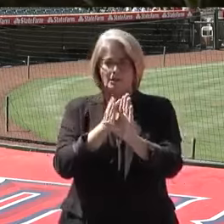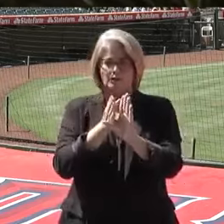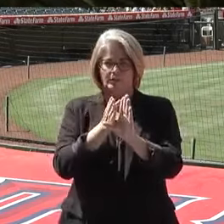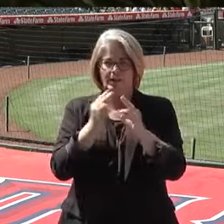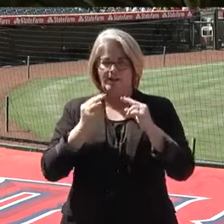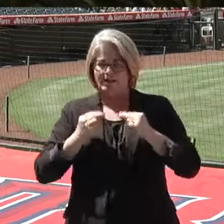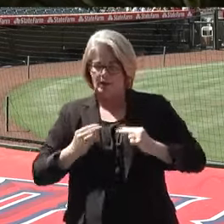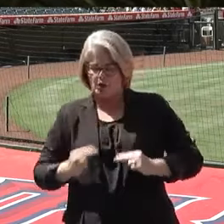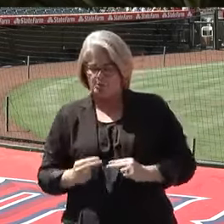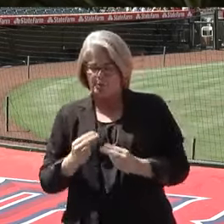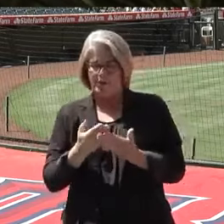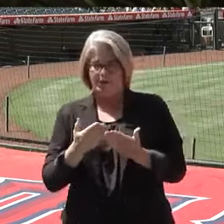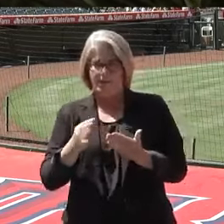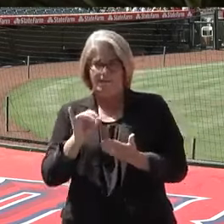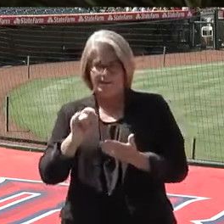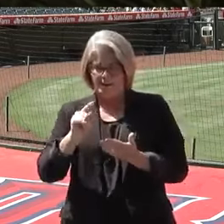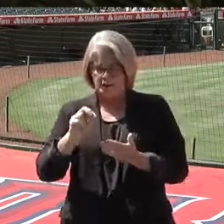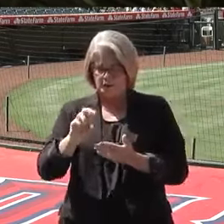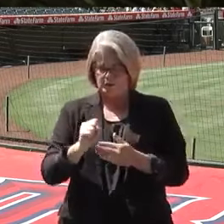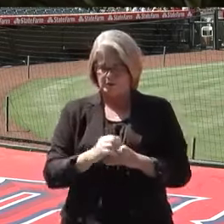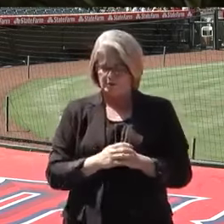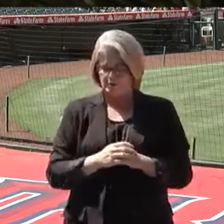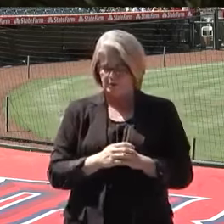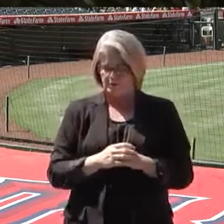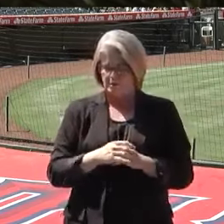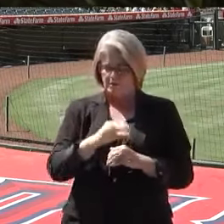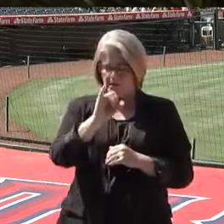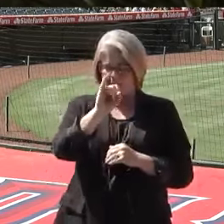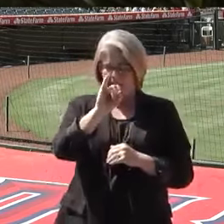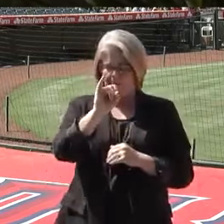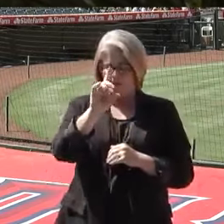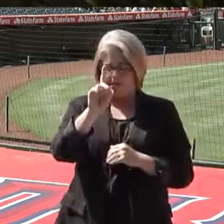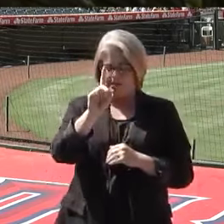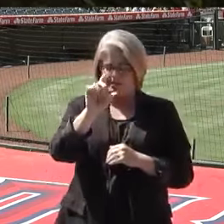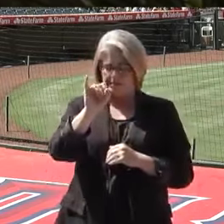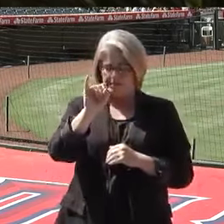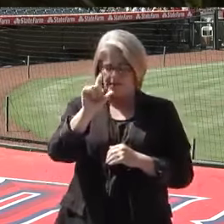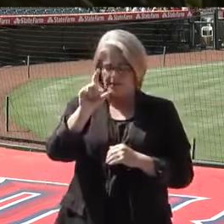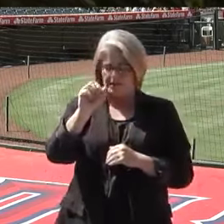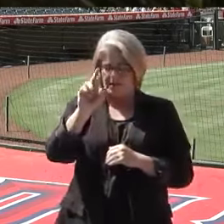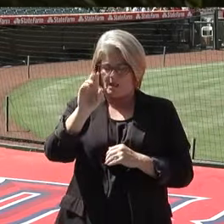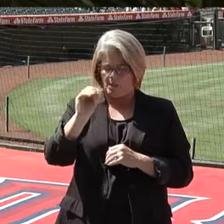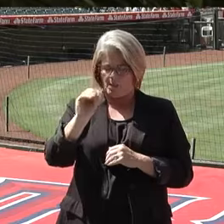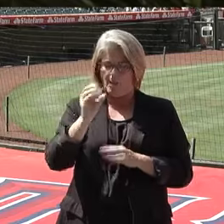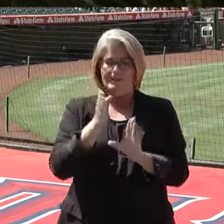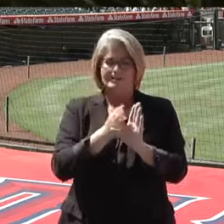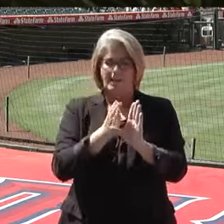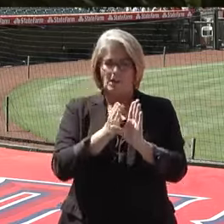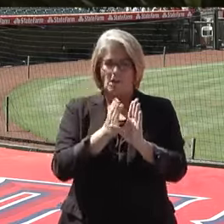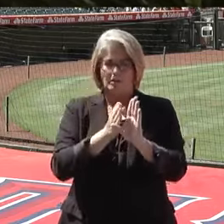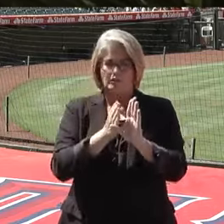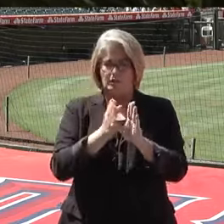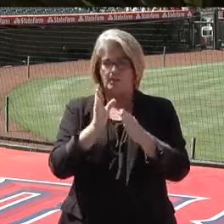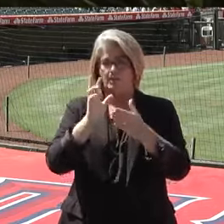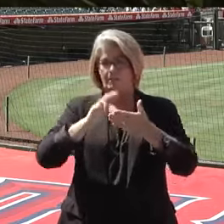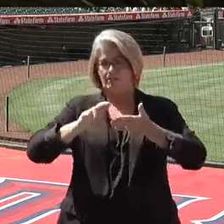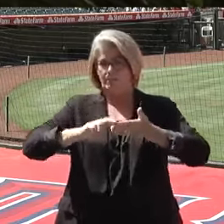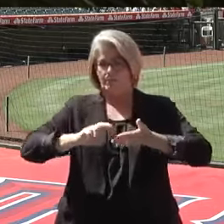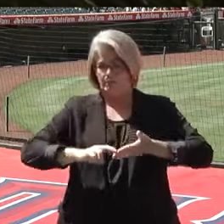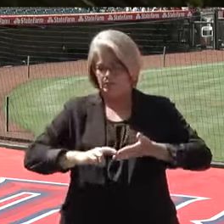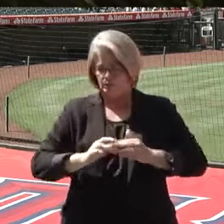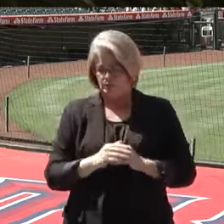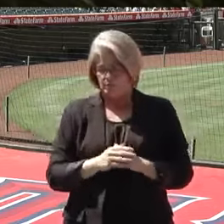factors. Isabella Di Lauro, psychology, option in psychological research.